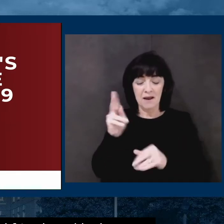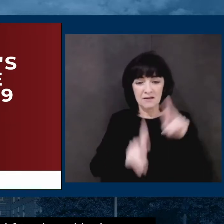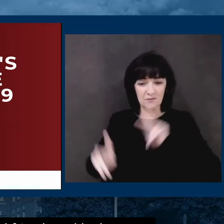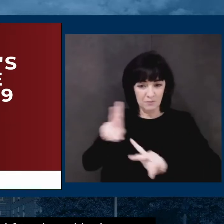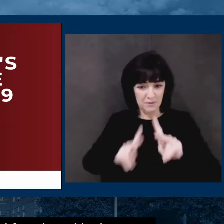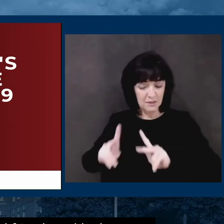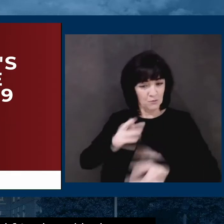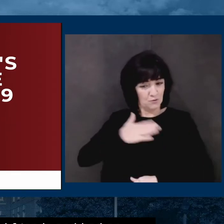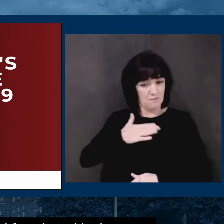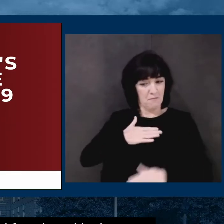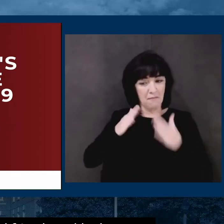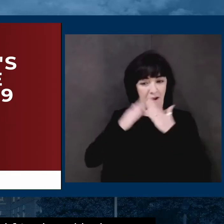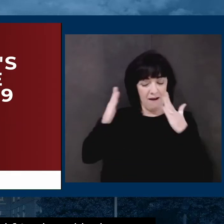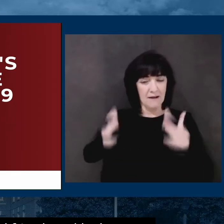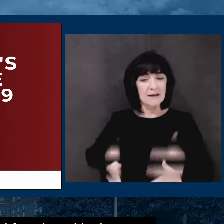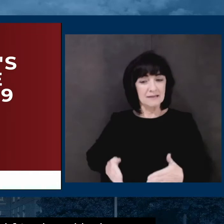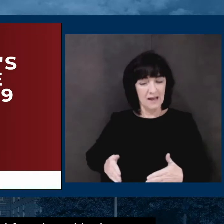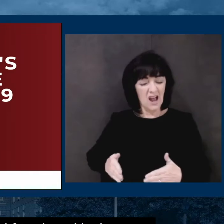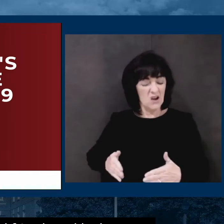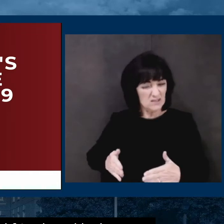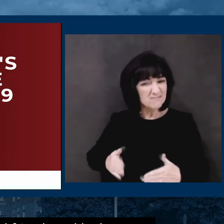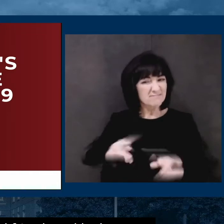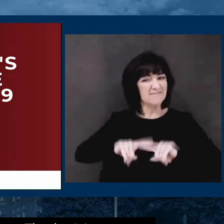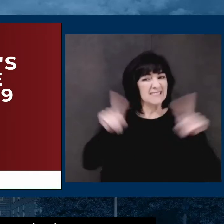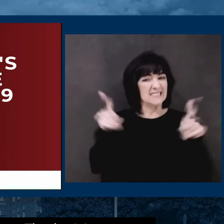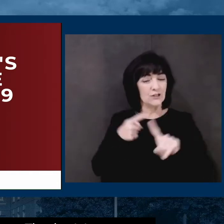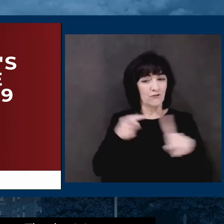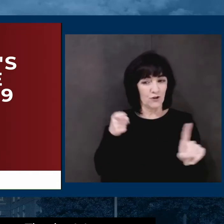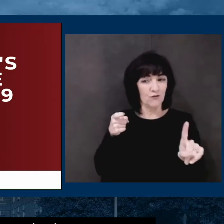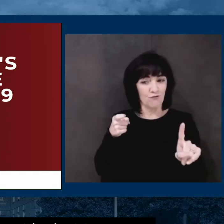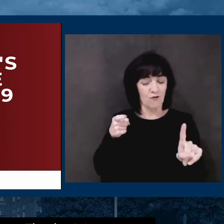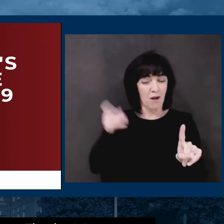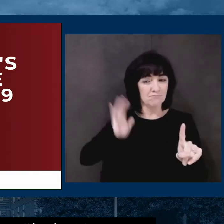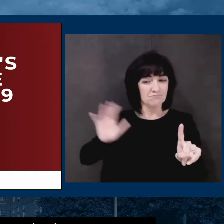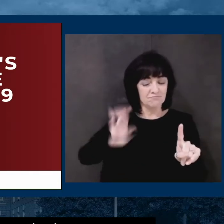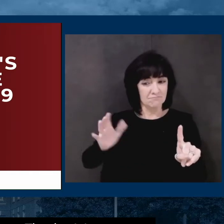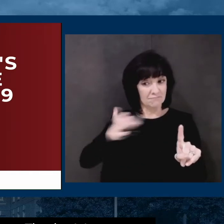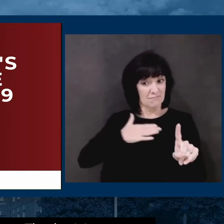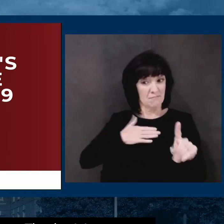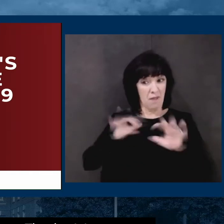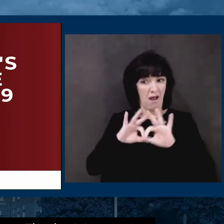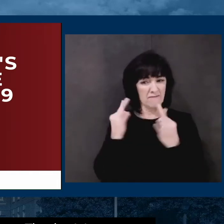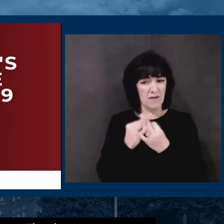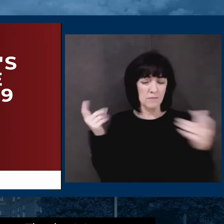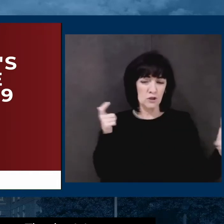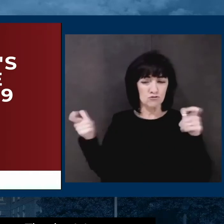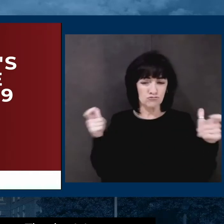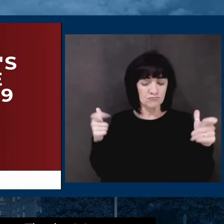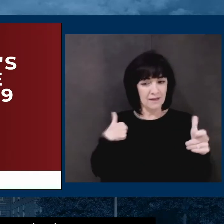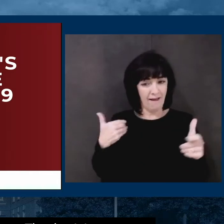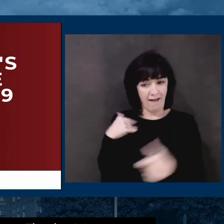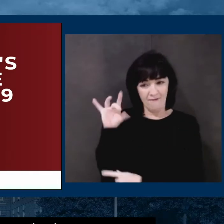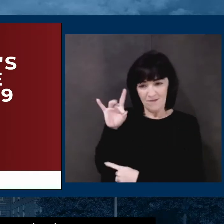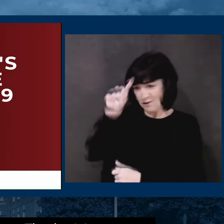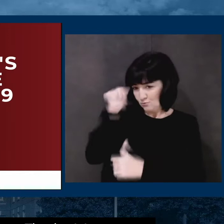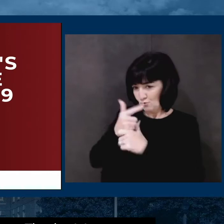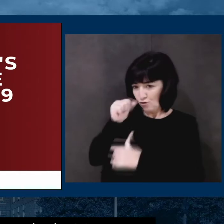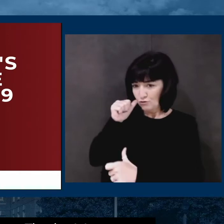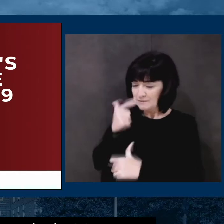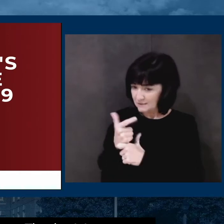my house like no other. I come from a very large family, as most folks know. I have 8 brothers and sisters. Some of